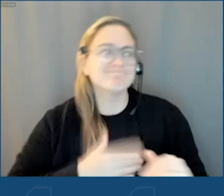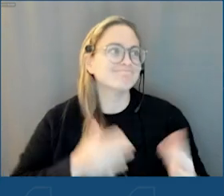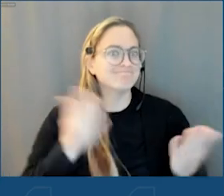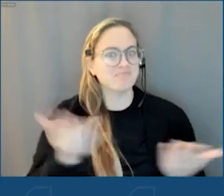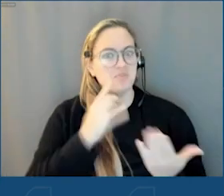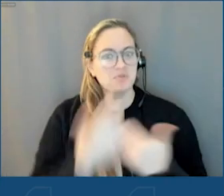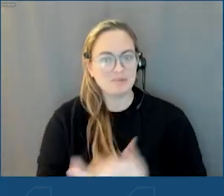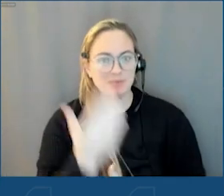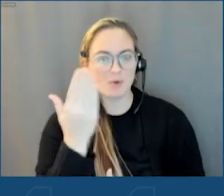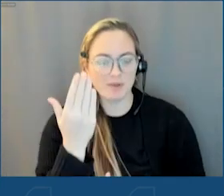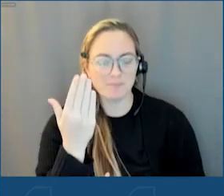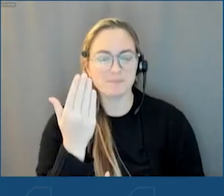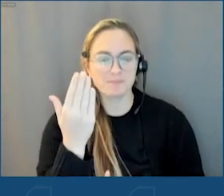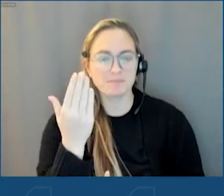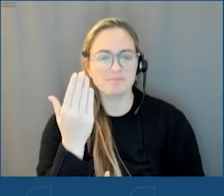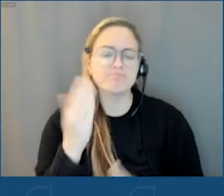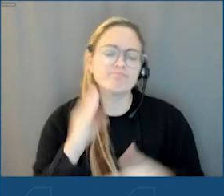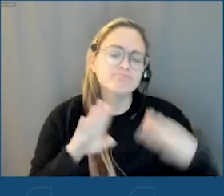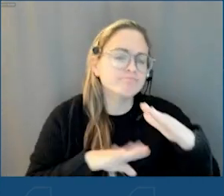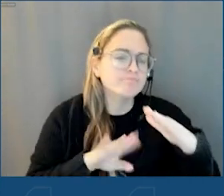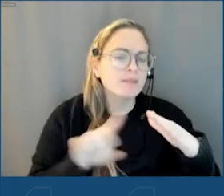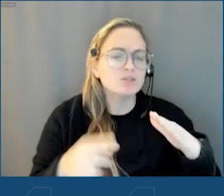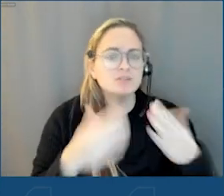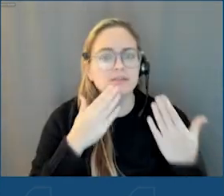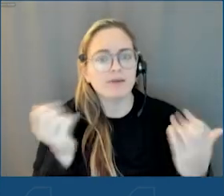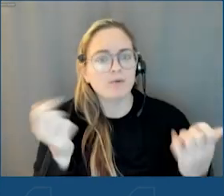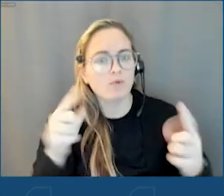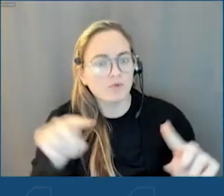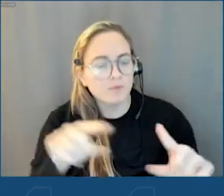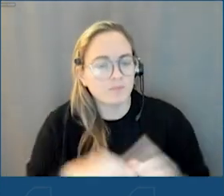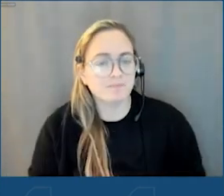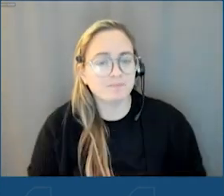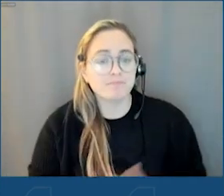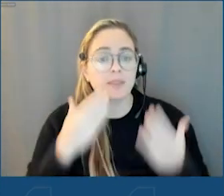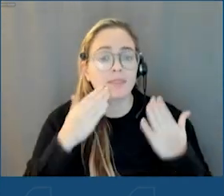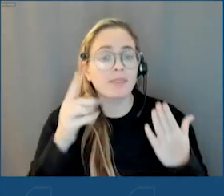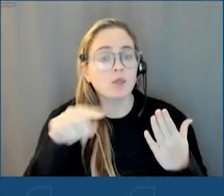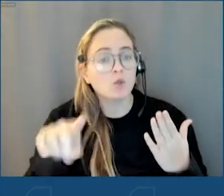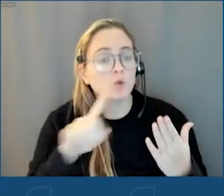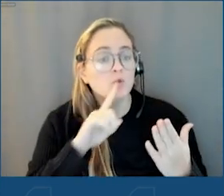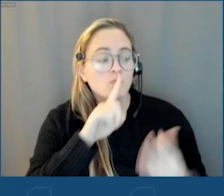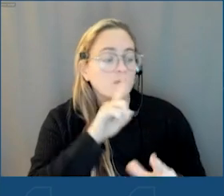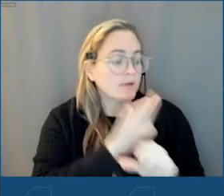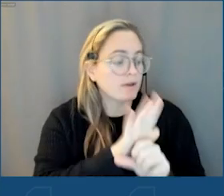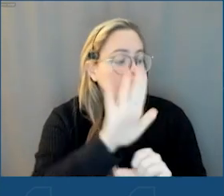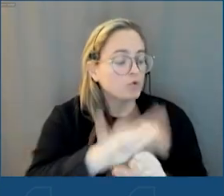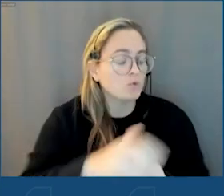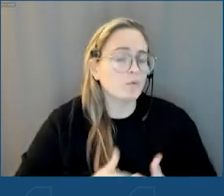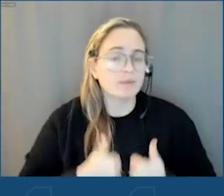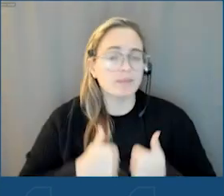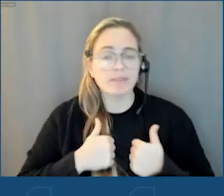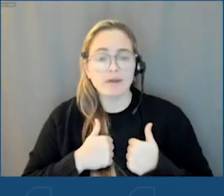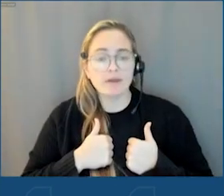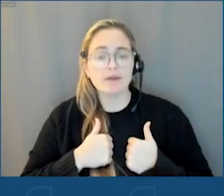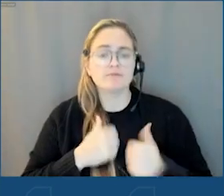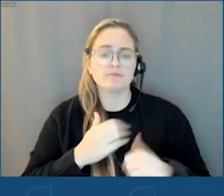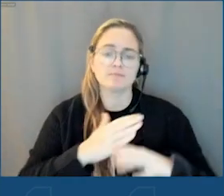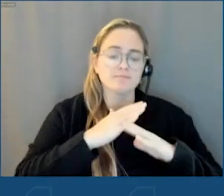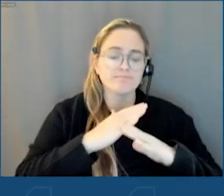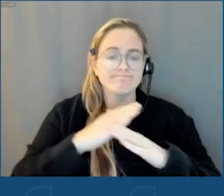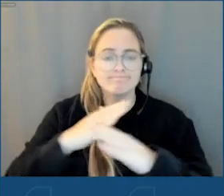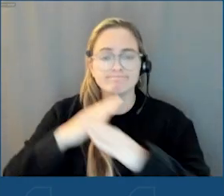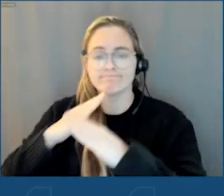to basically just thank you. Thank you for dedicating your lives to the protection of